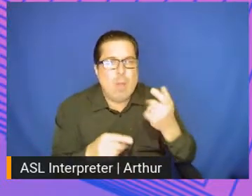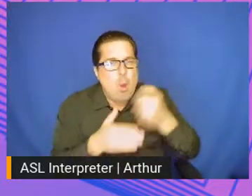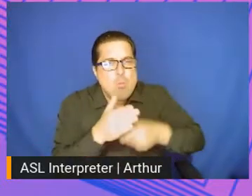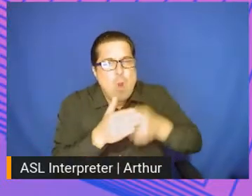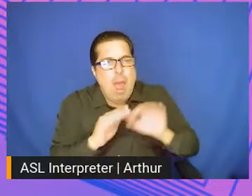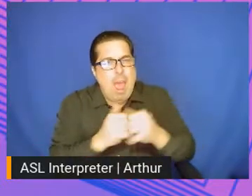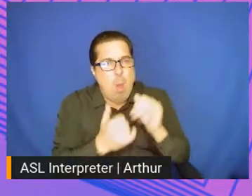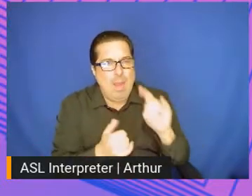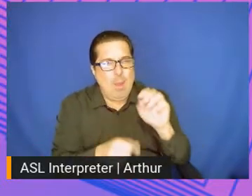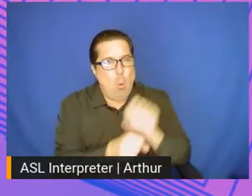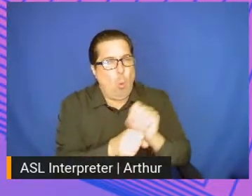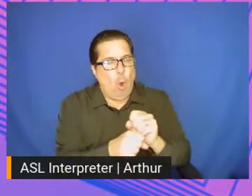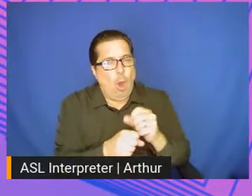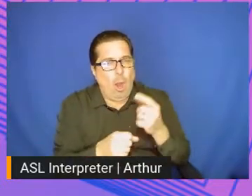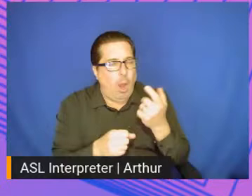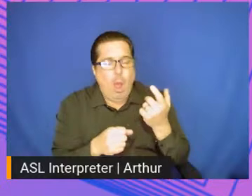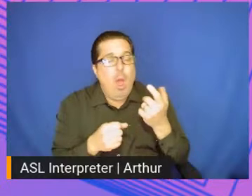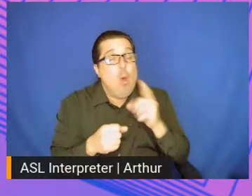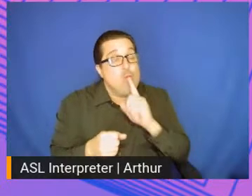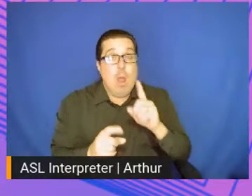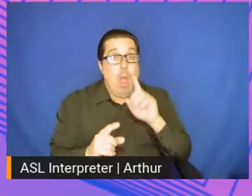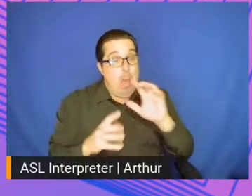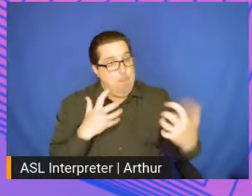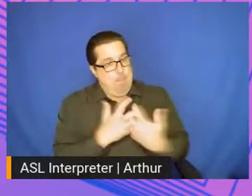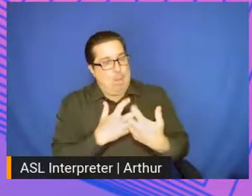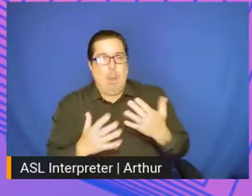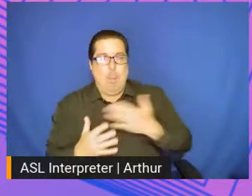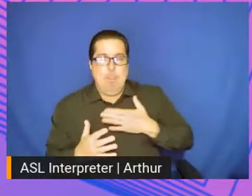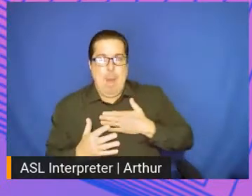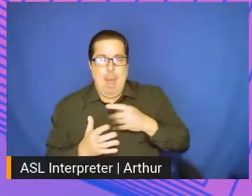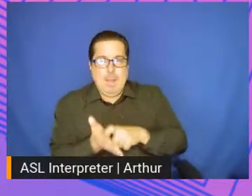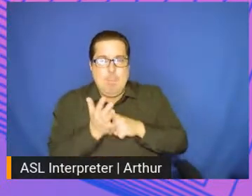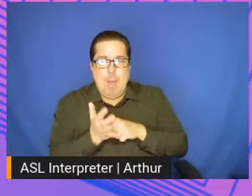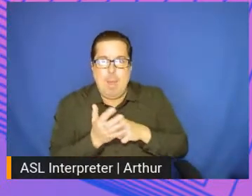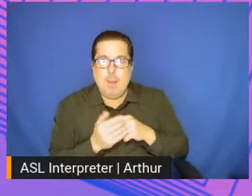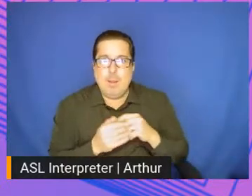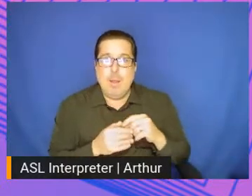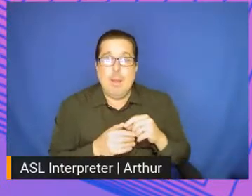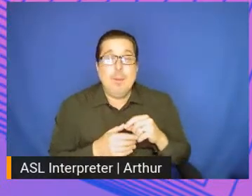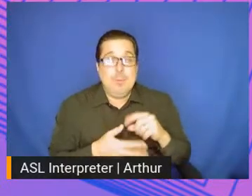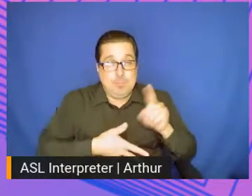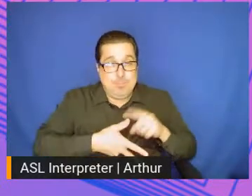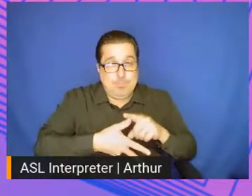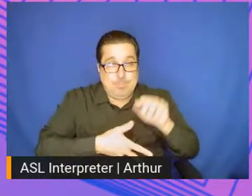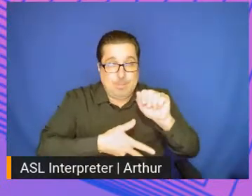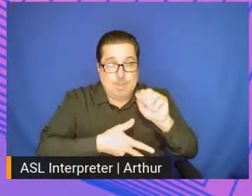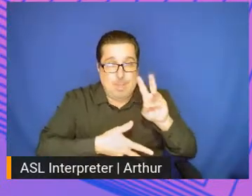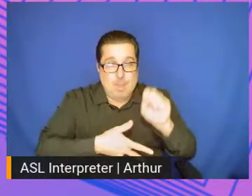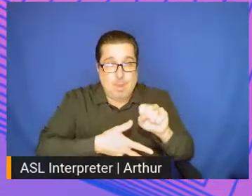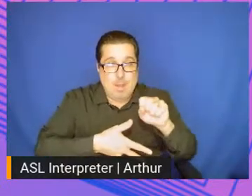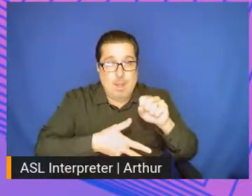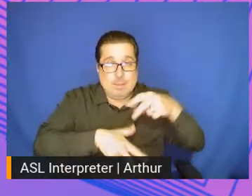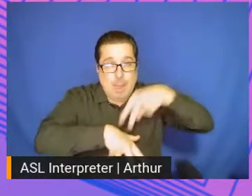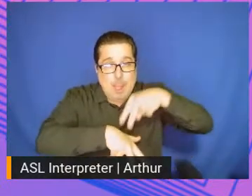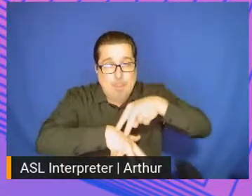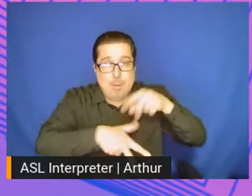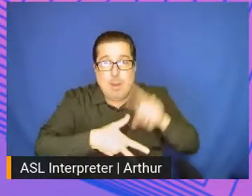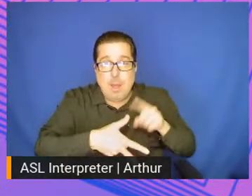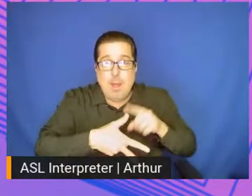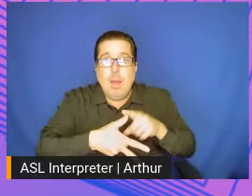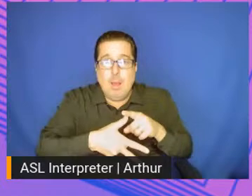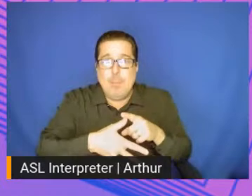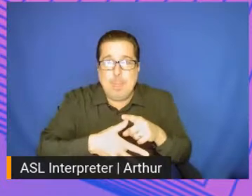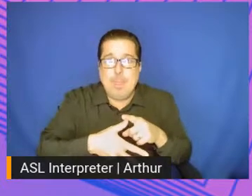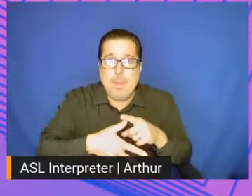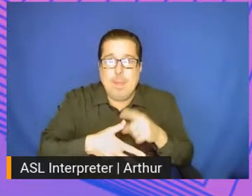closely it matches the spikes in my demand. So with AWS Lambda, the pricing is per millisecond, rounded up to the nearest millisecond. So if I have a